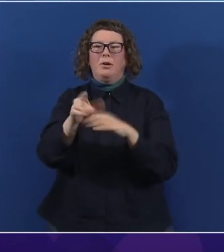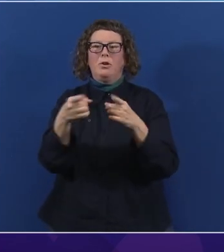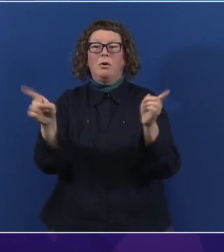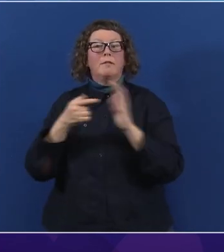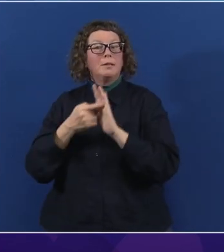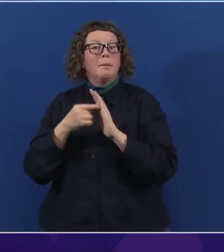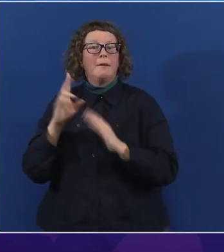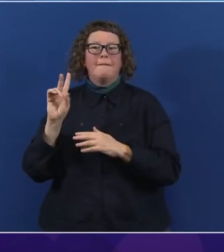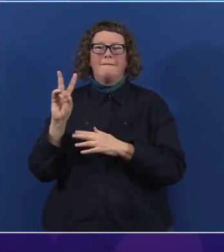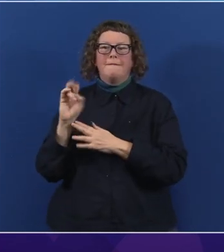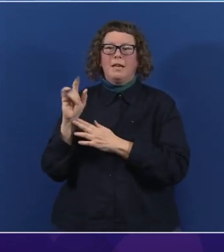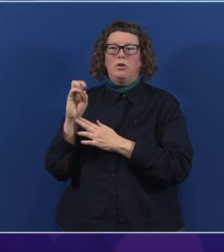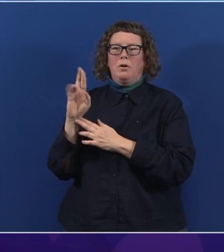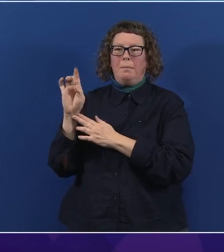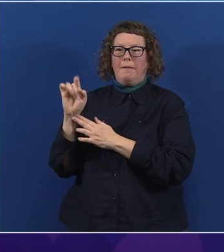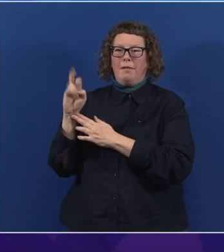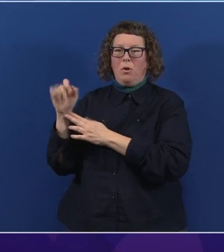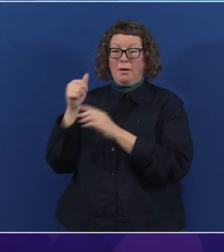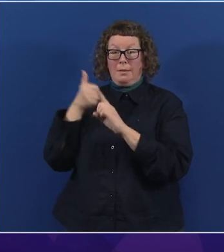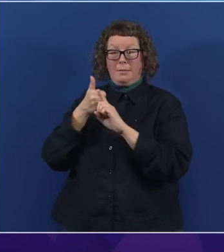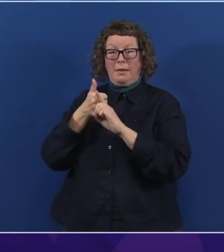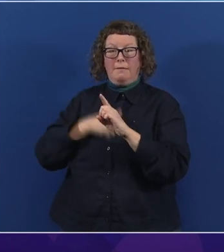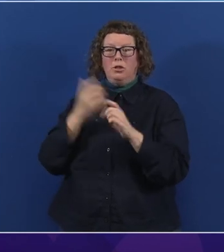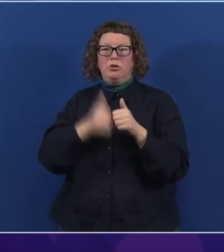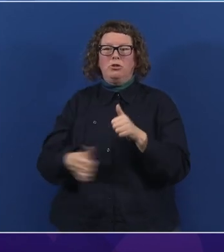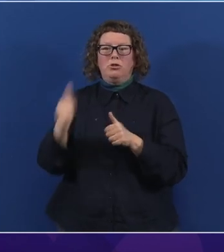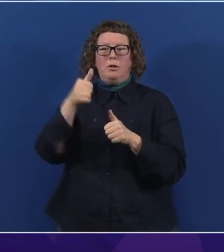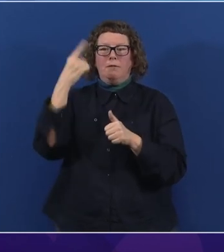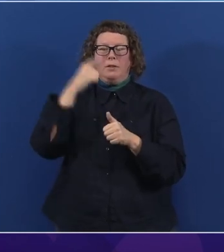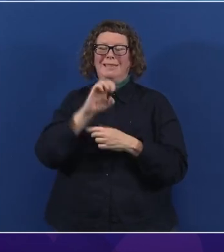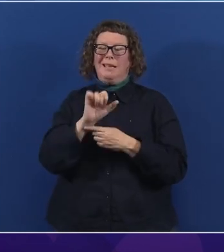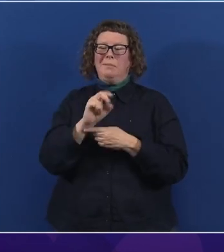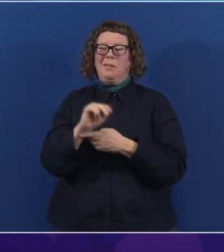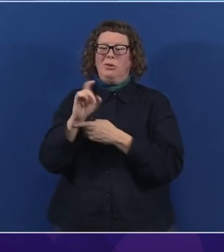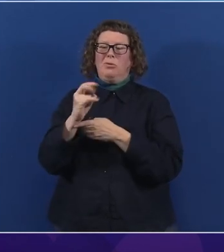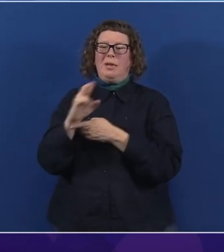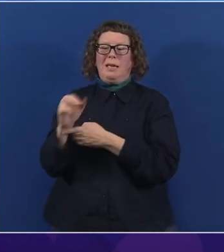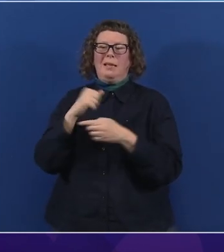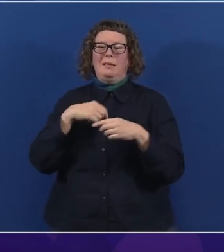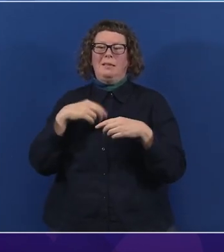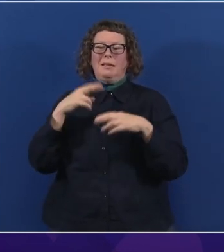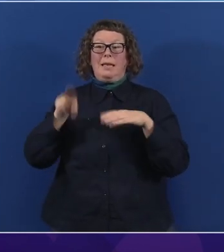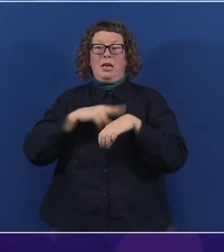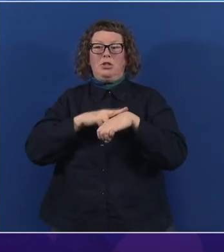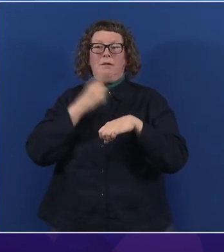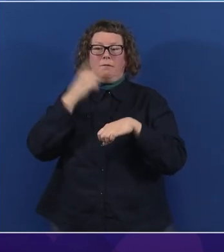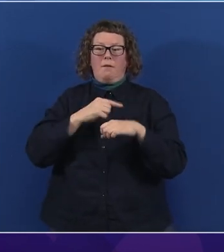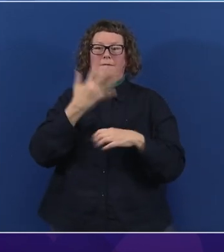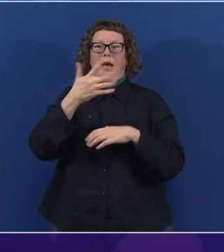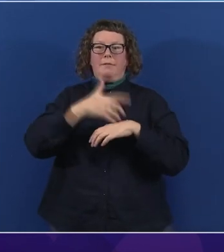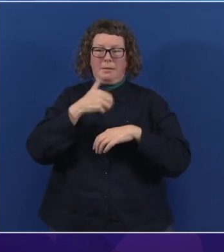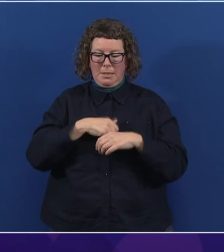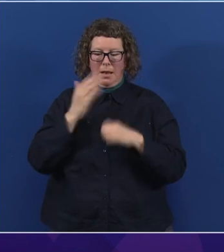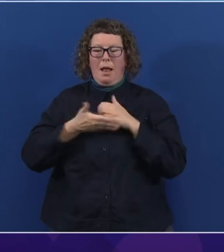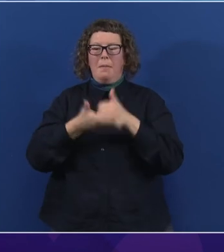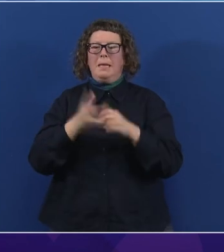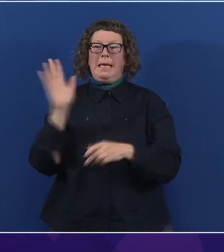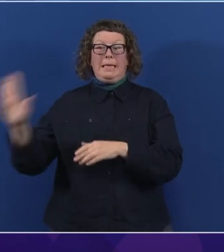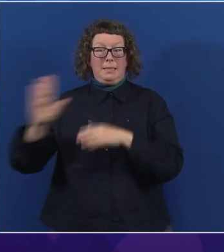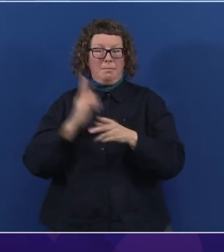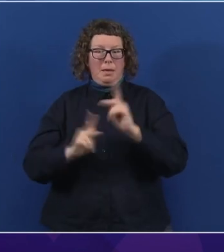Like Victor Buffalo, who has served as the chief of the Samson Cree Nation 5 times and built a brighter future for his